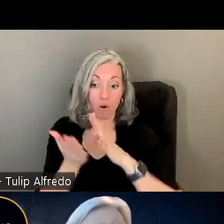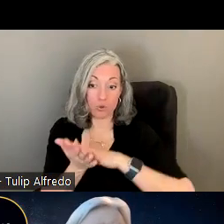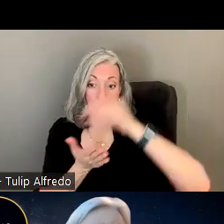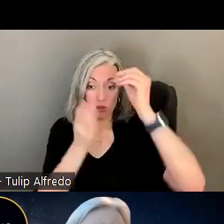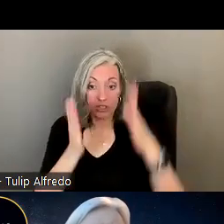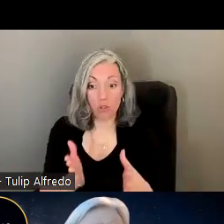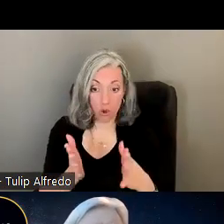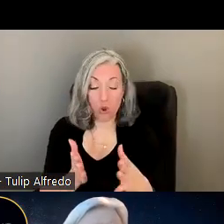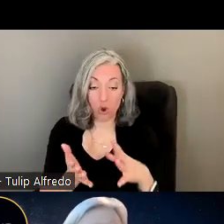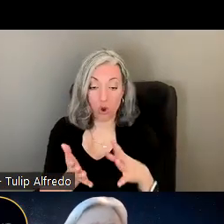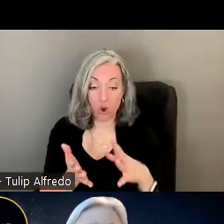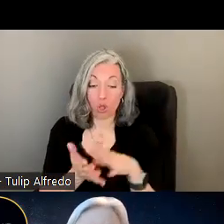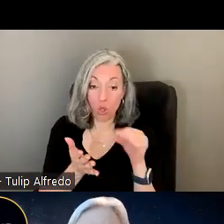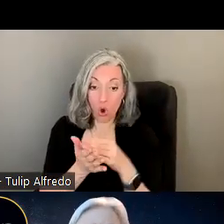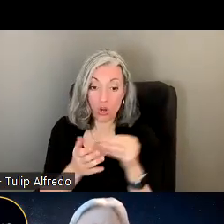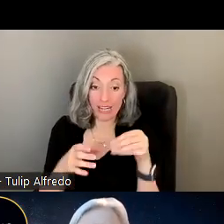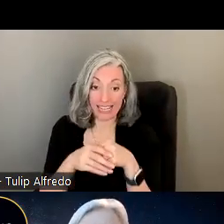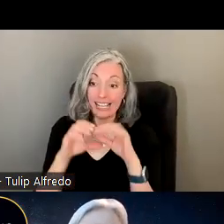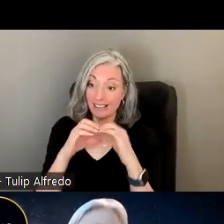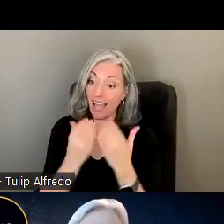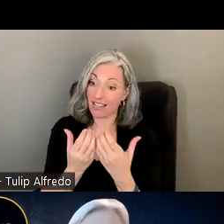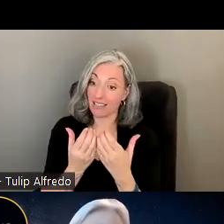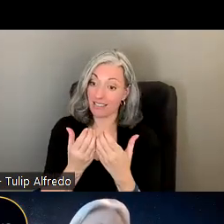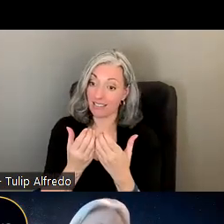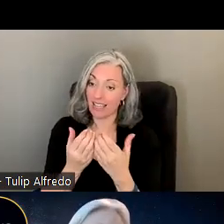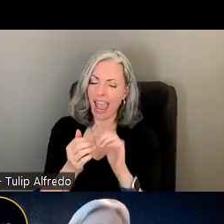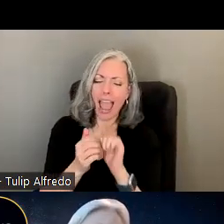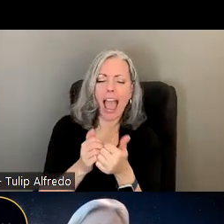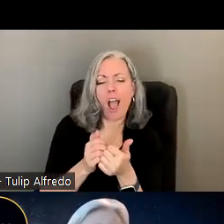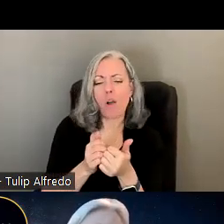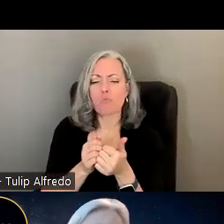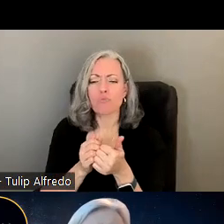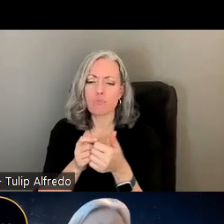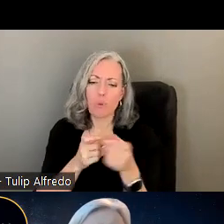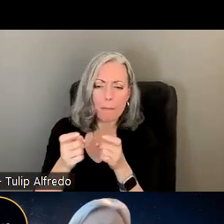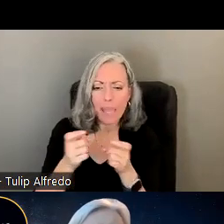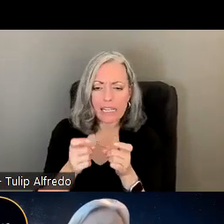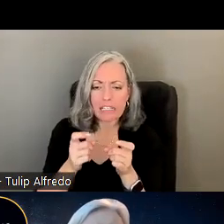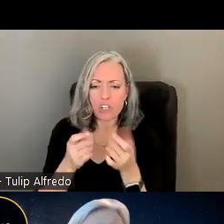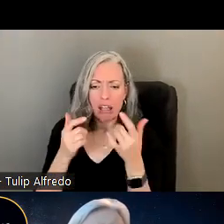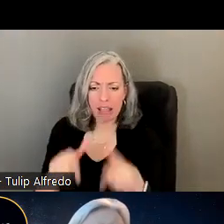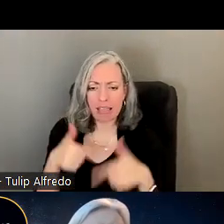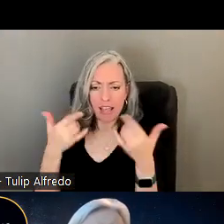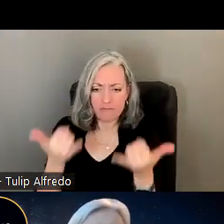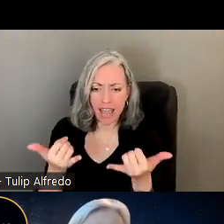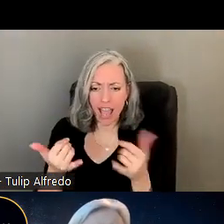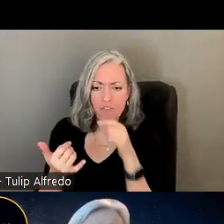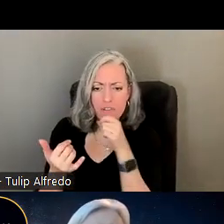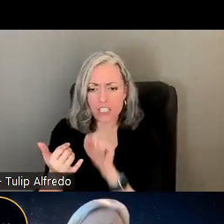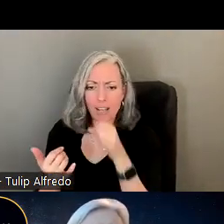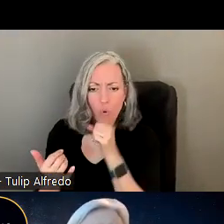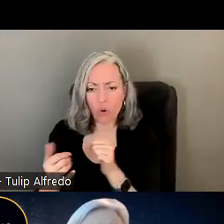these classes, and to navigate a modern life as people age in the state